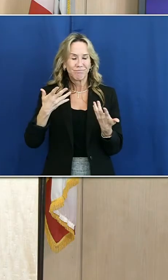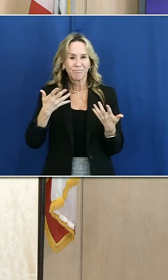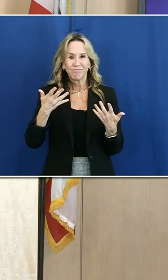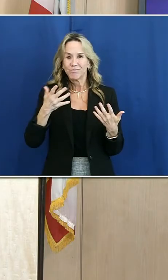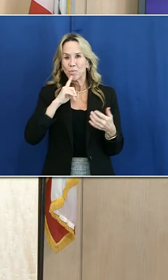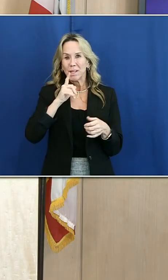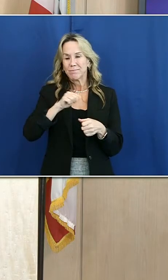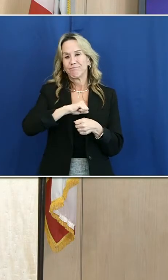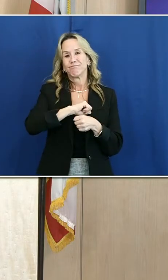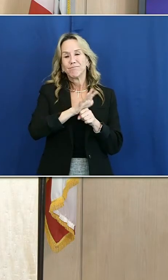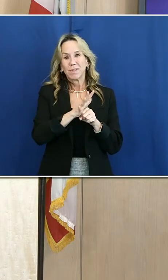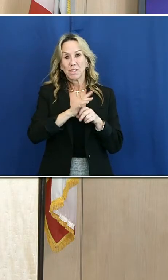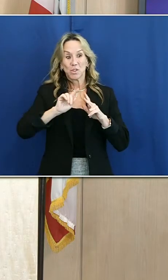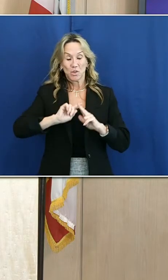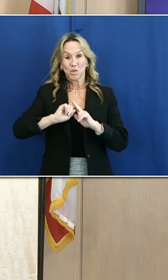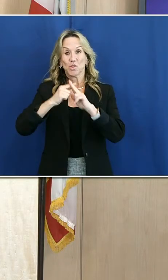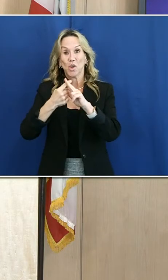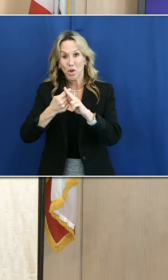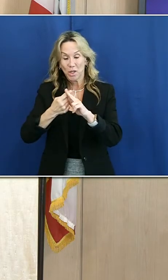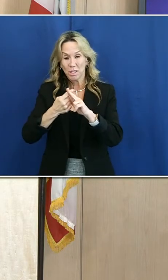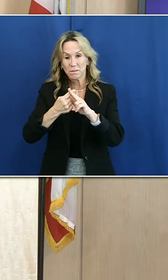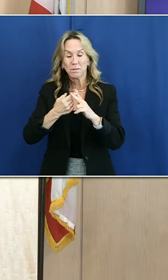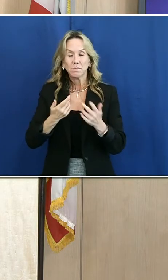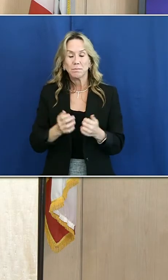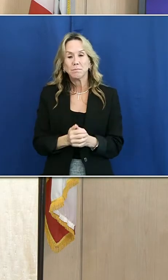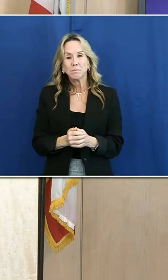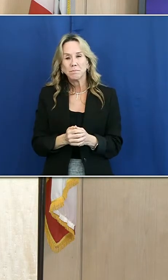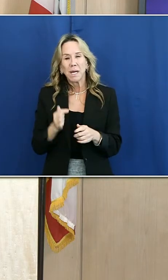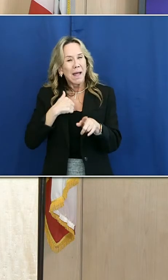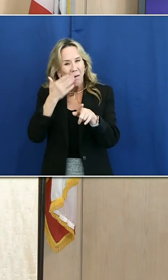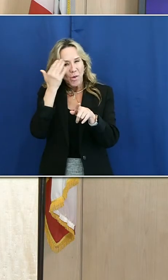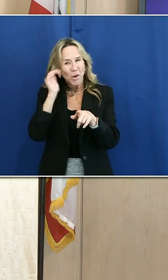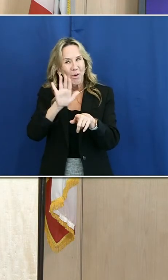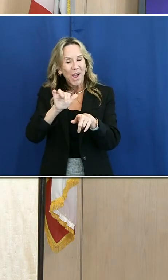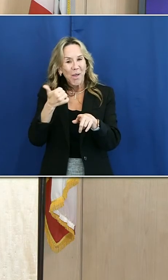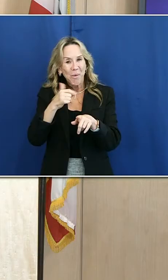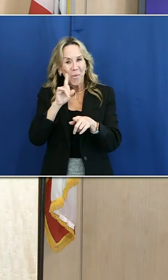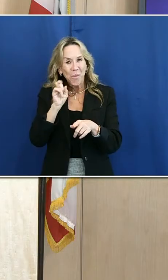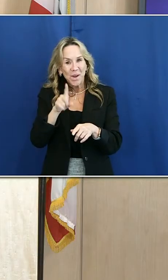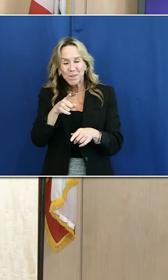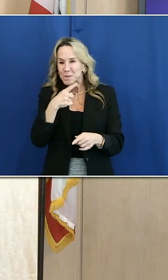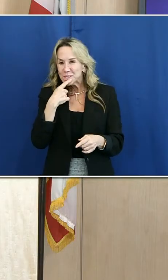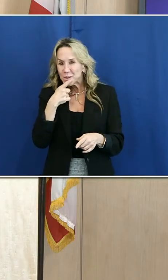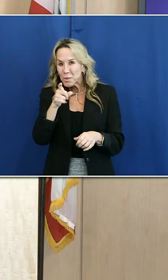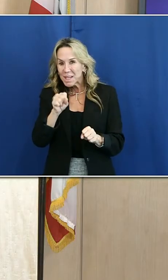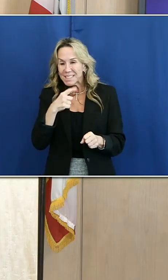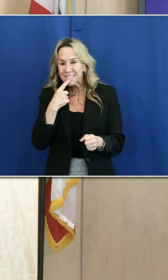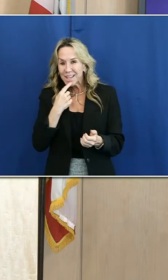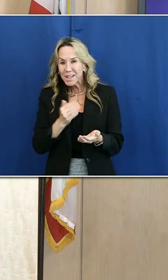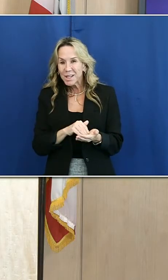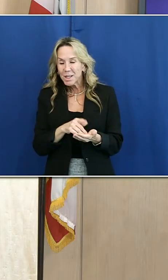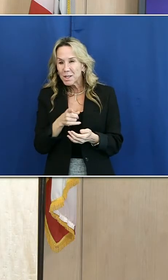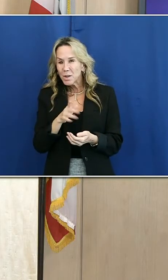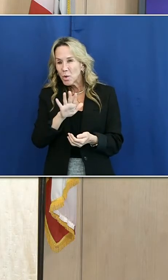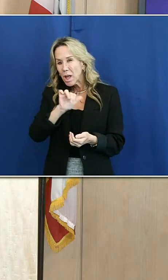started. Now, I forgot the other question that you had. Can you repeat that?